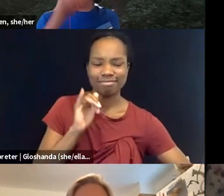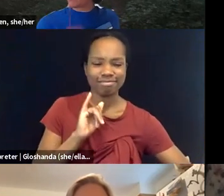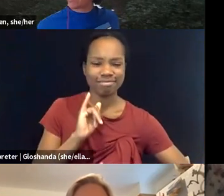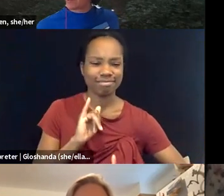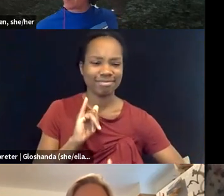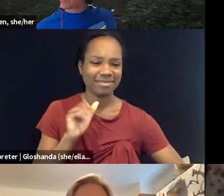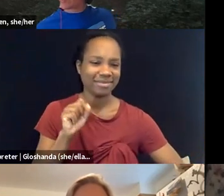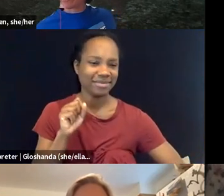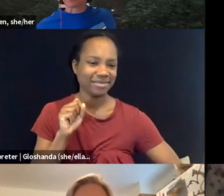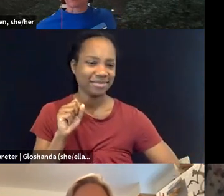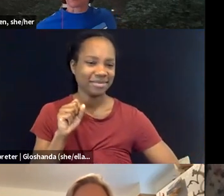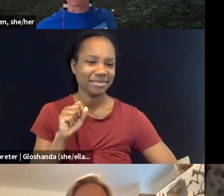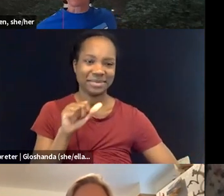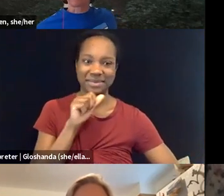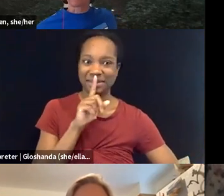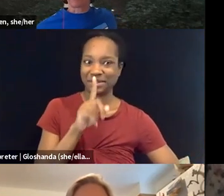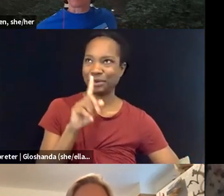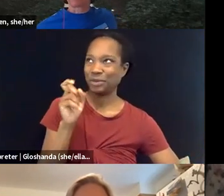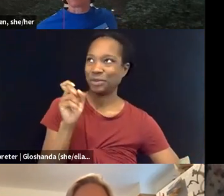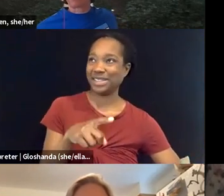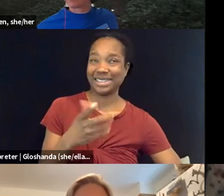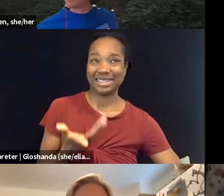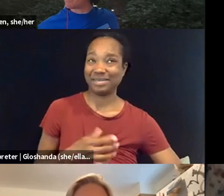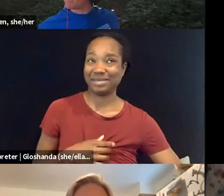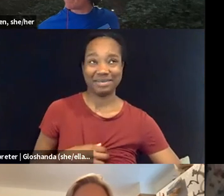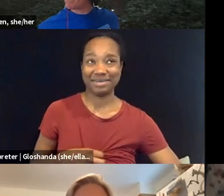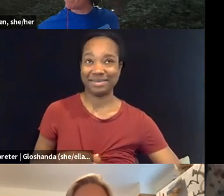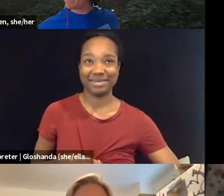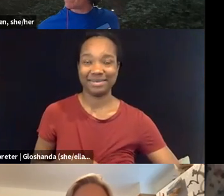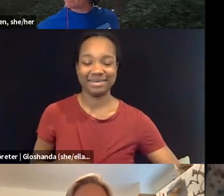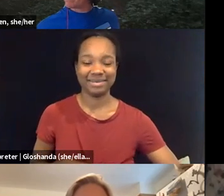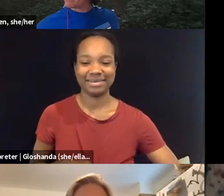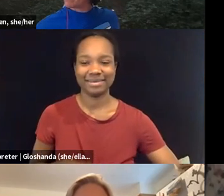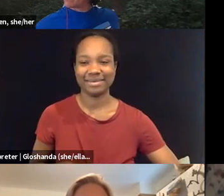yeah, I'm not sure what question I could ask other than